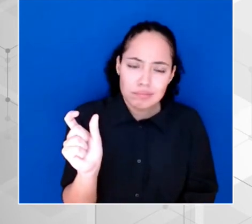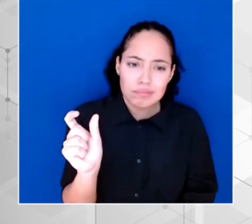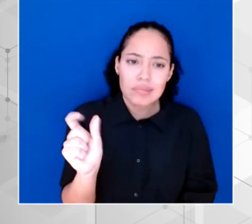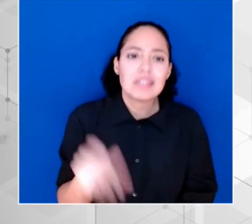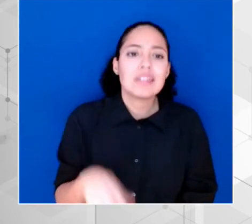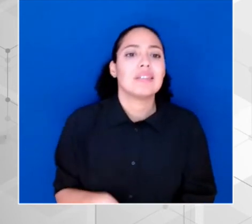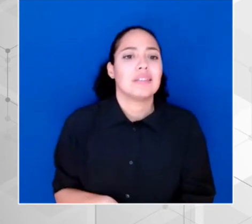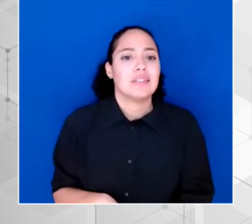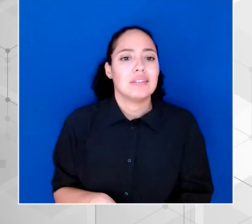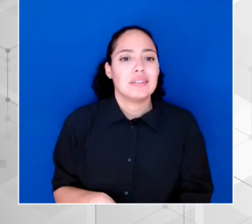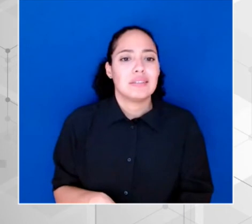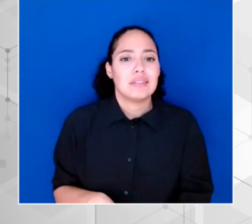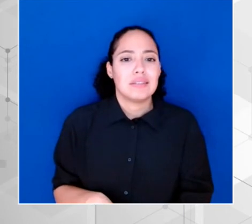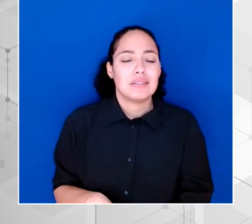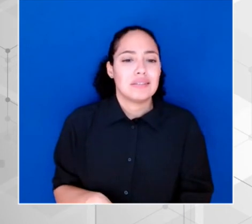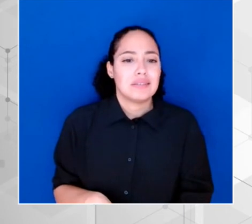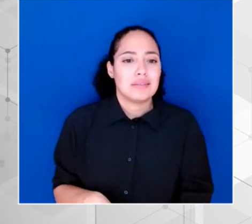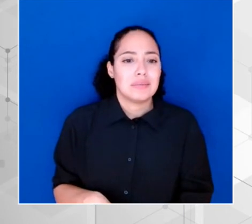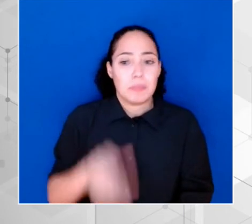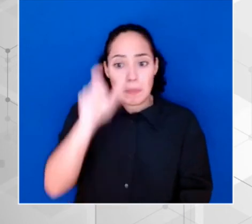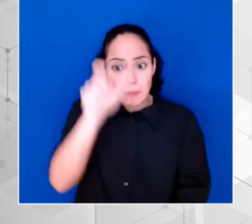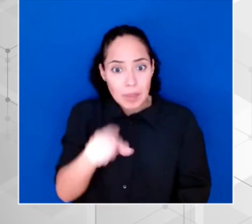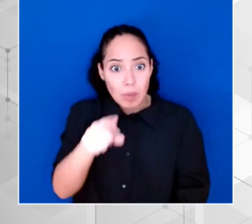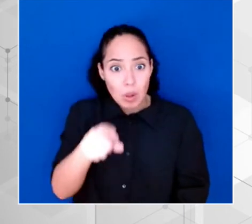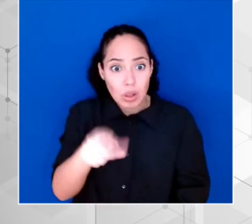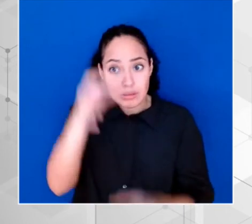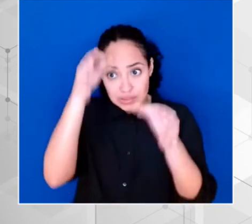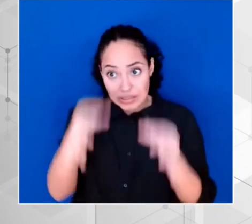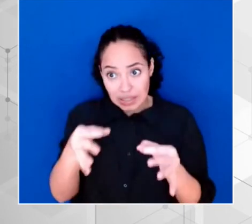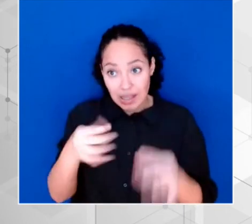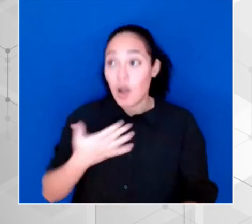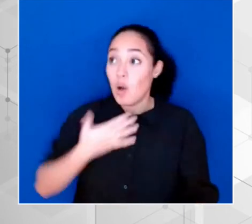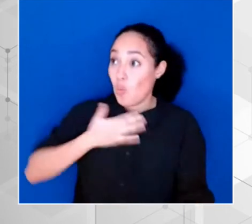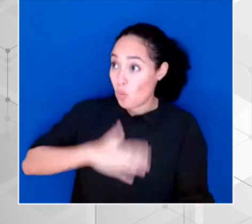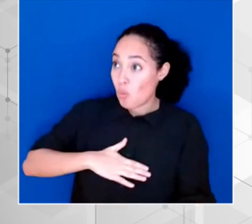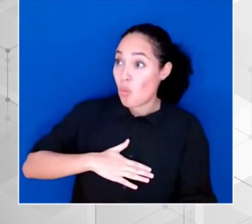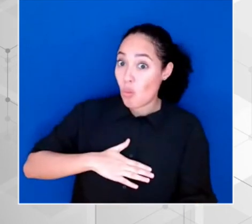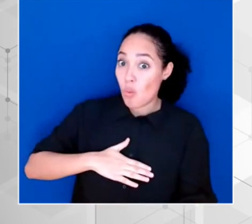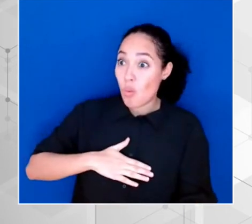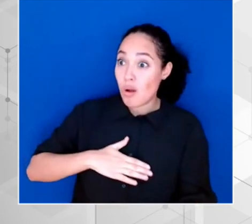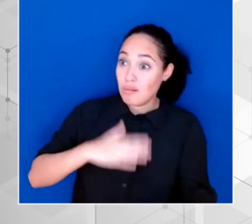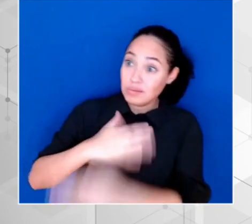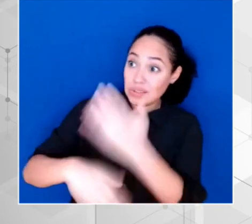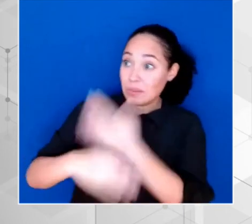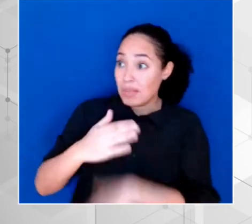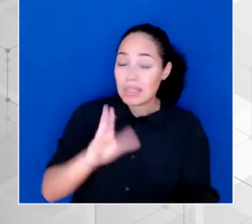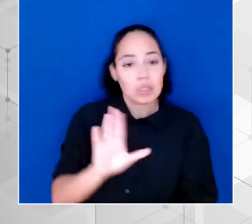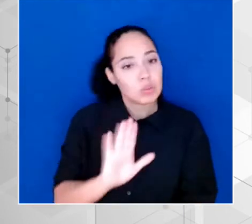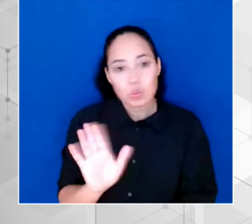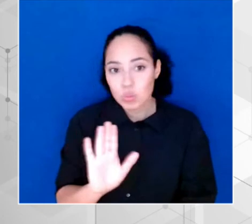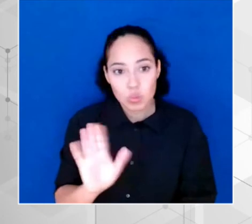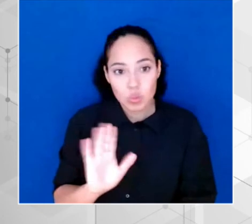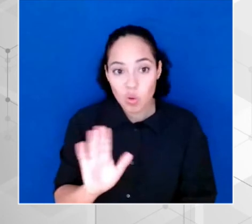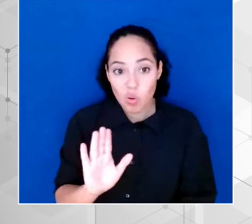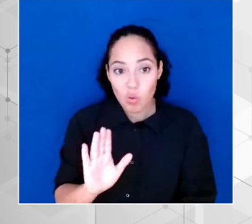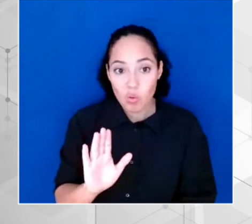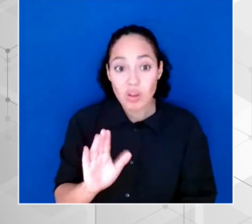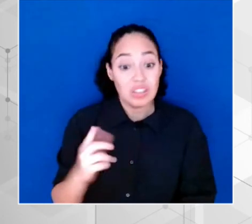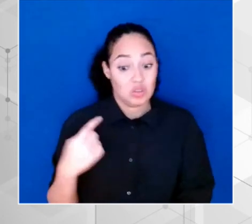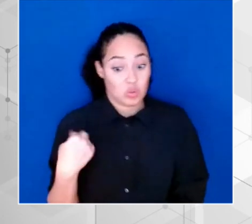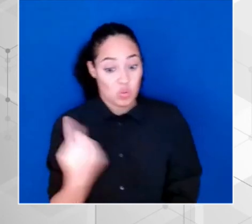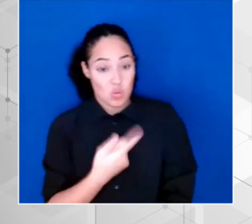cannot treat accessibility as a post process or as a doing it later. We need to start including